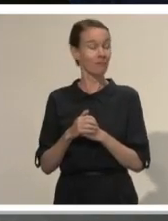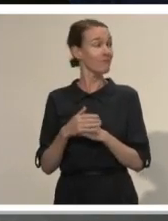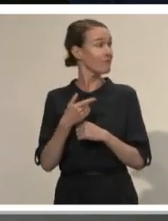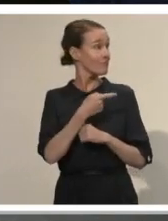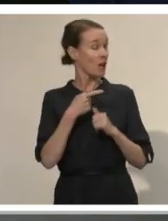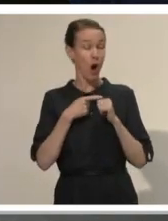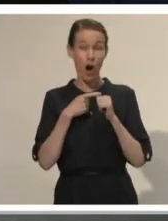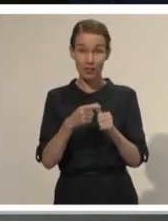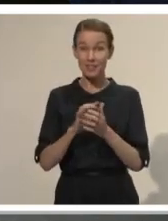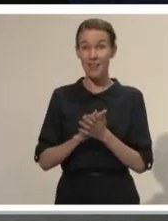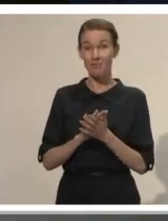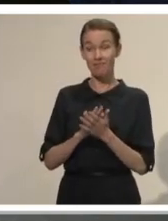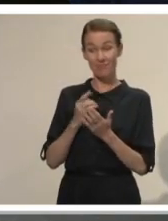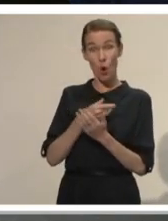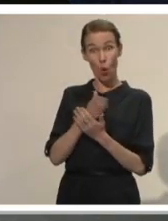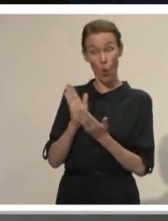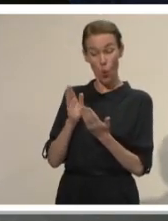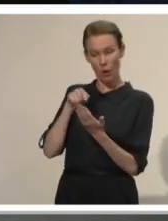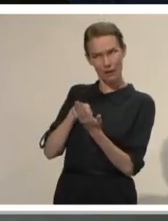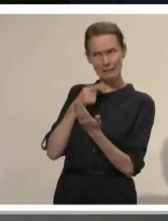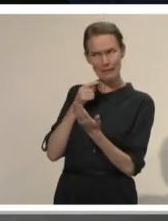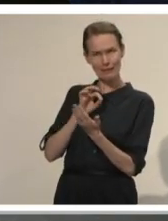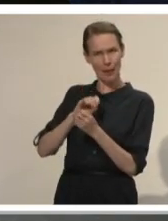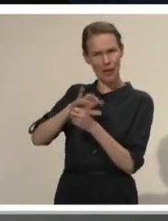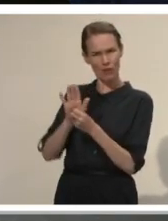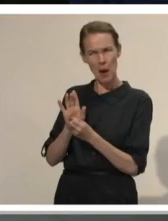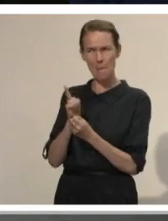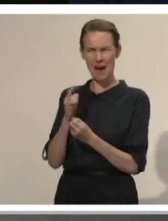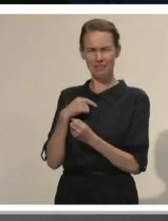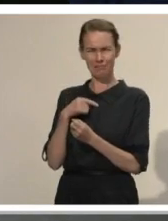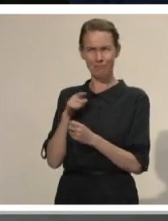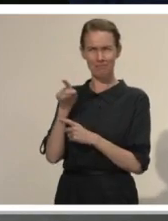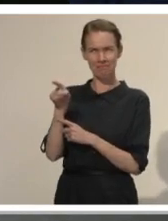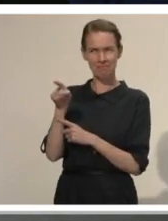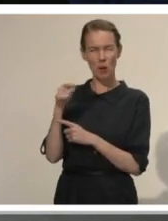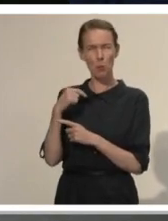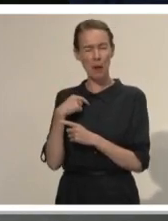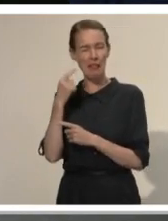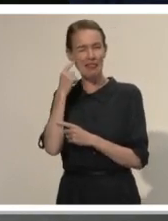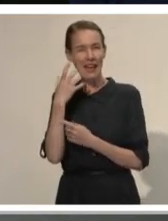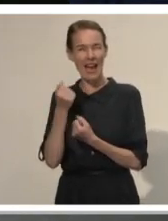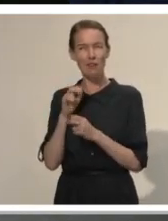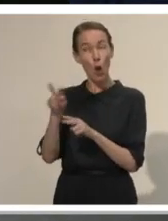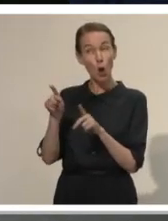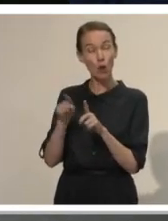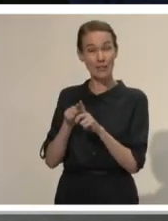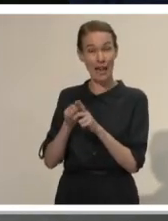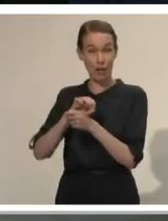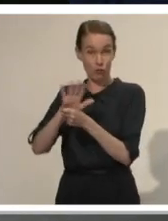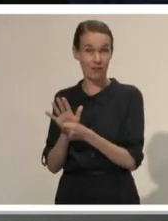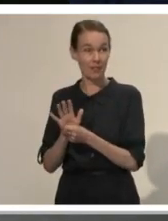the epidemiological link, that this is a probable case and it is treated and managed as if it was a case.